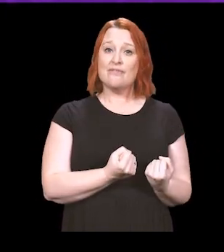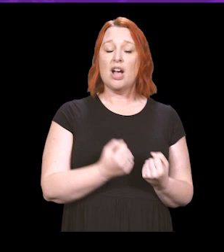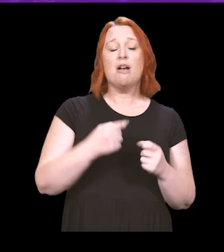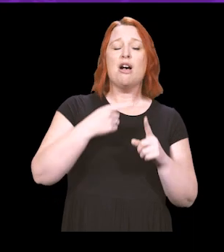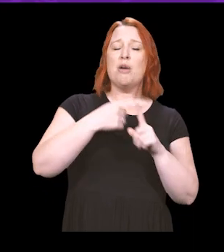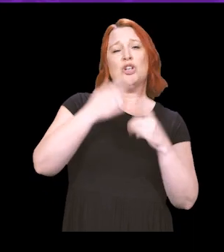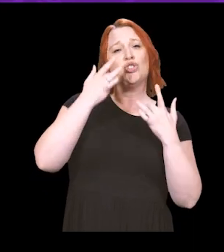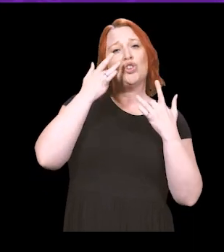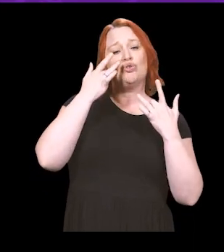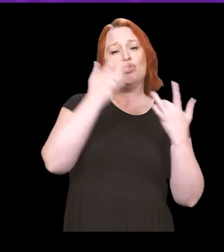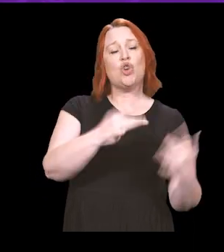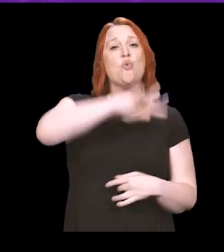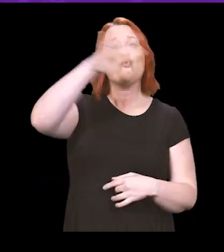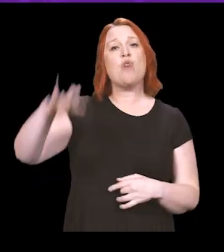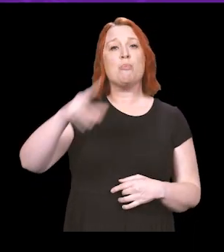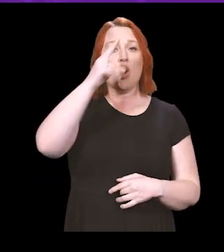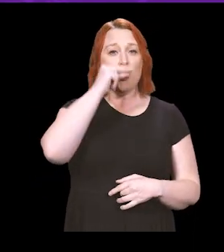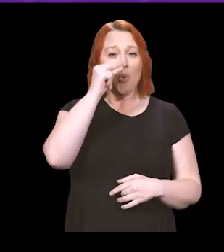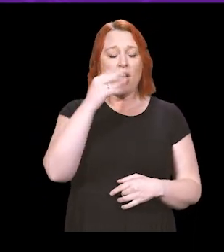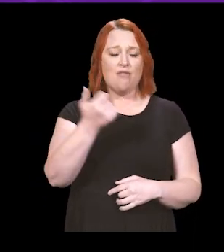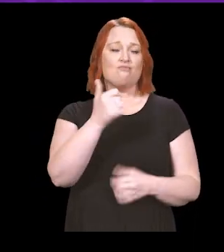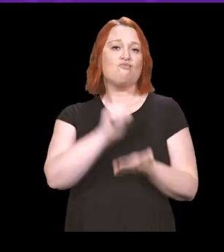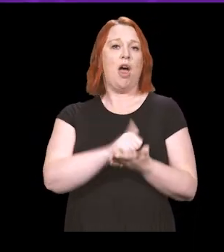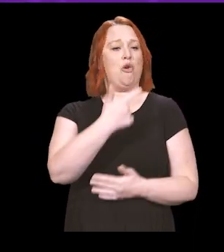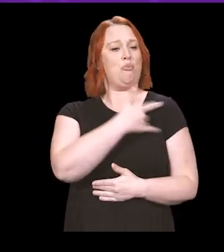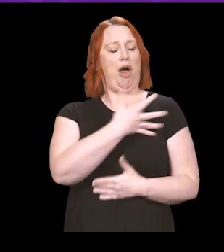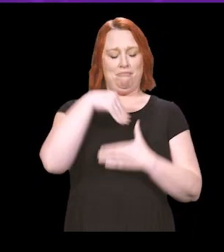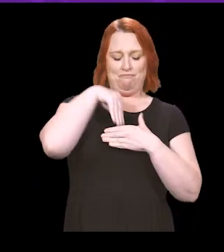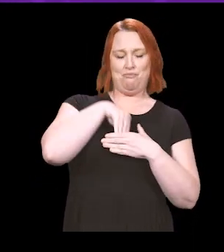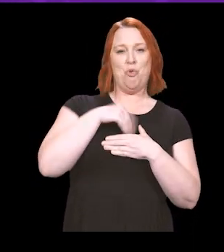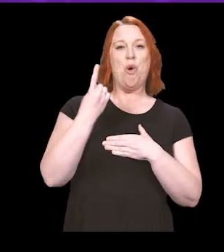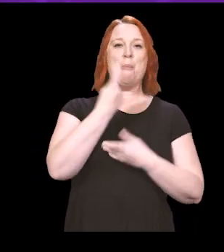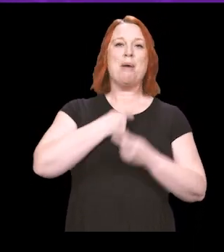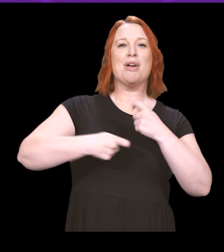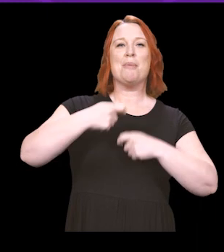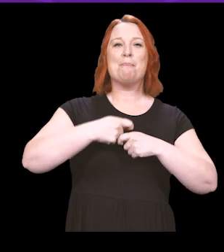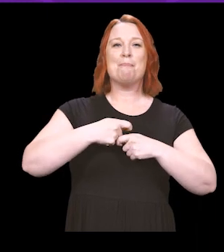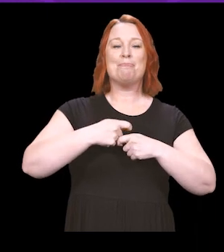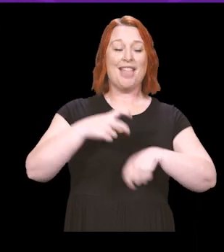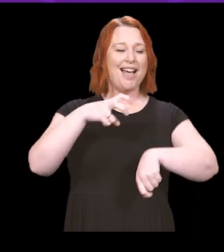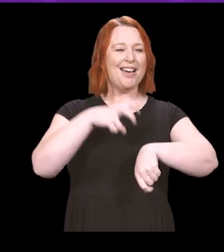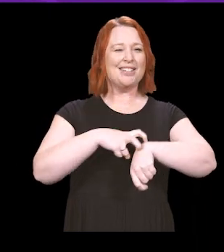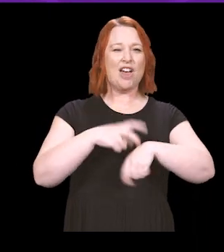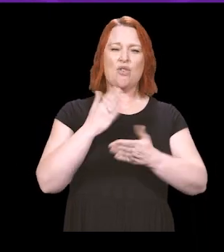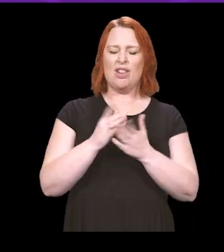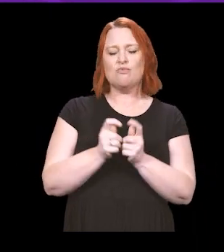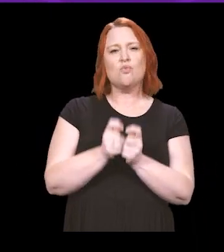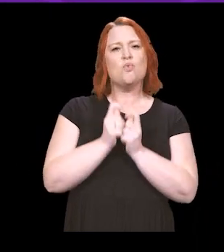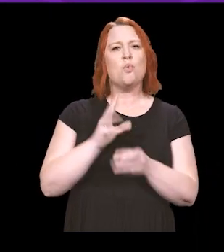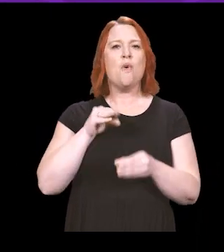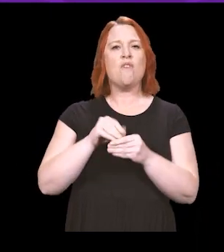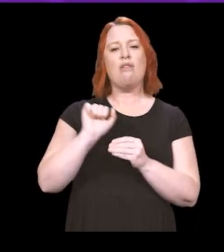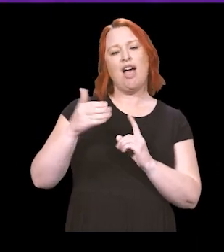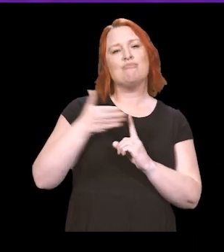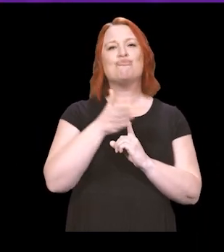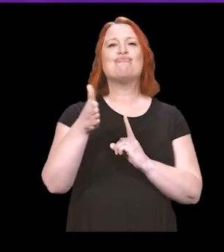issues while showing our rainbow youth that they have the right to be proud of who they are and who they're becoming. At TAFE, we really value the role we play in